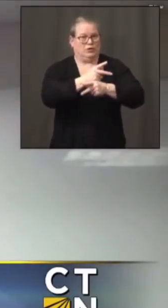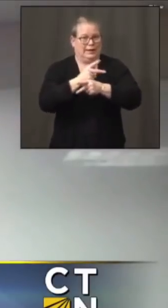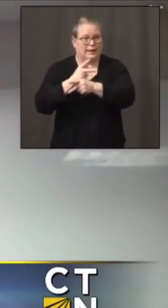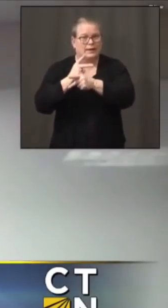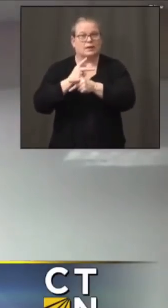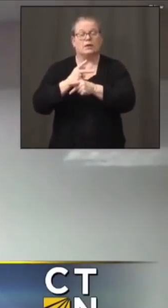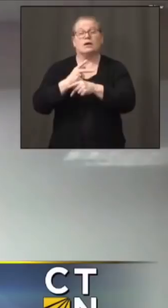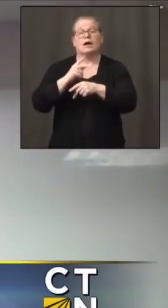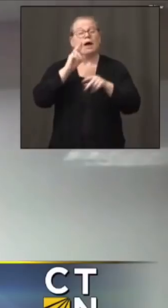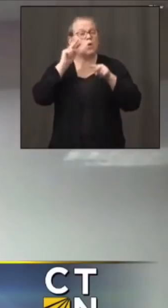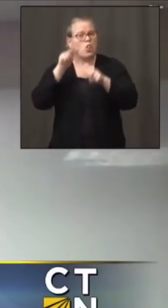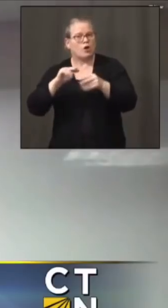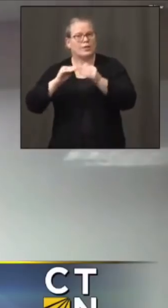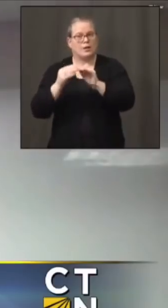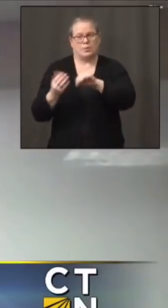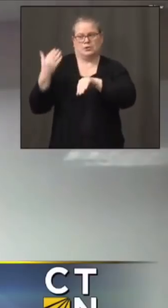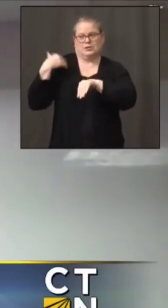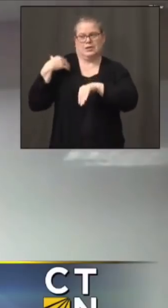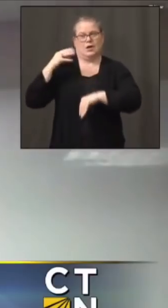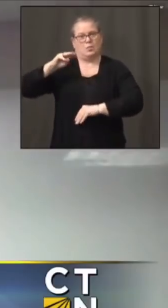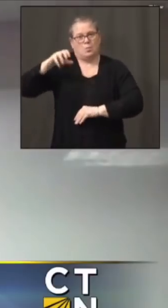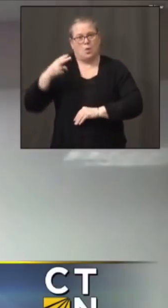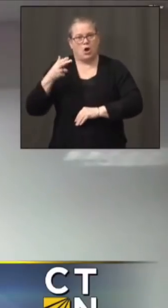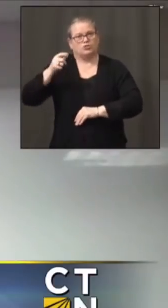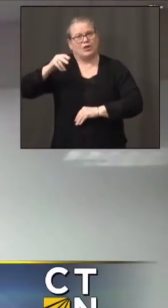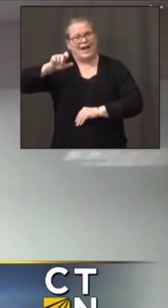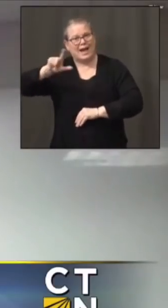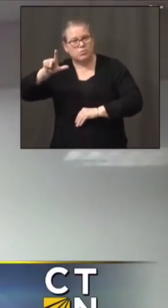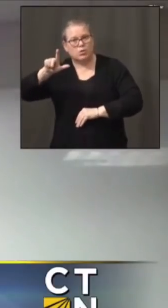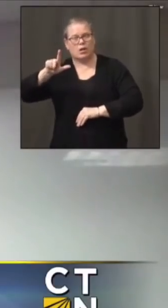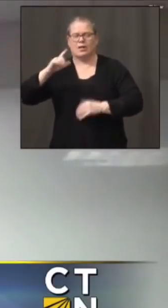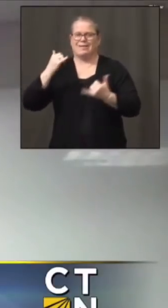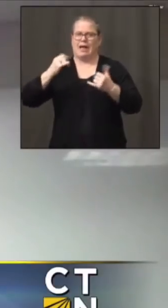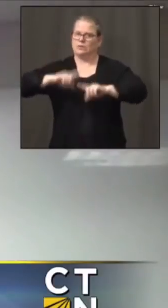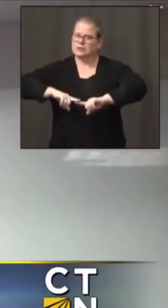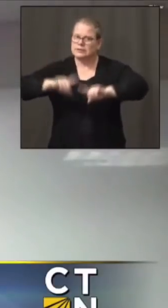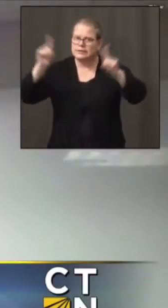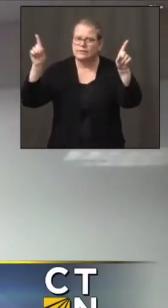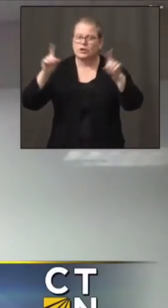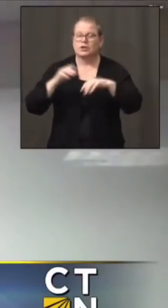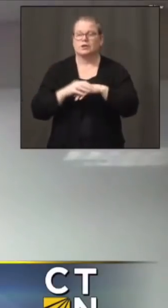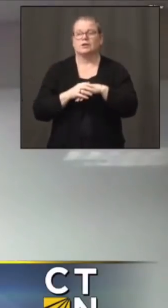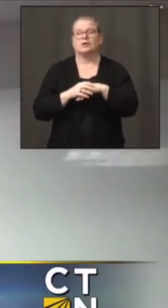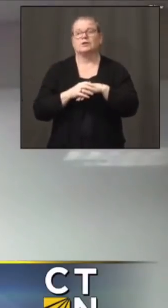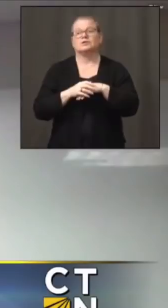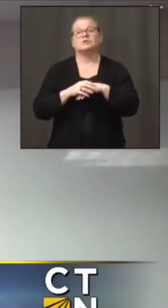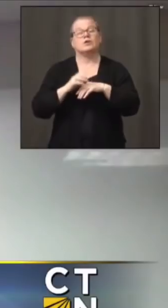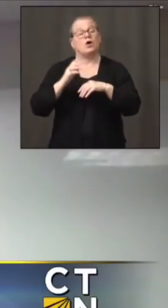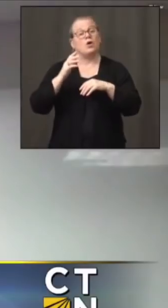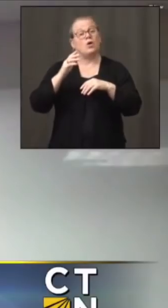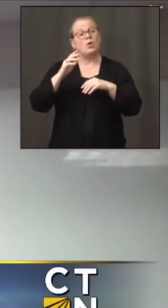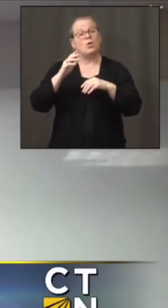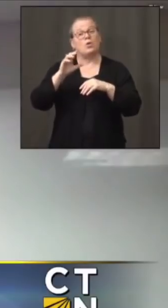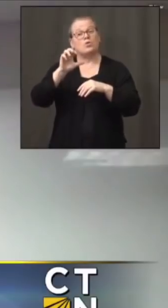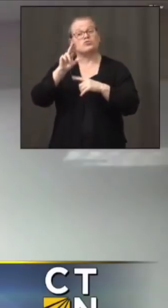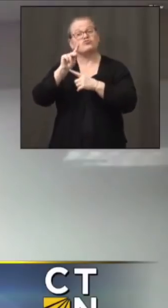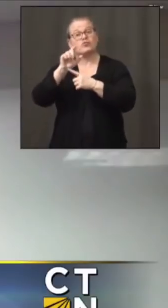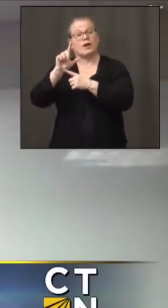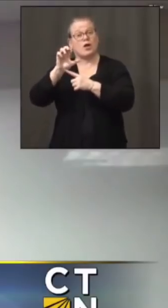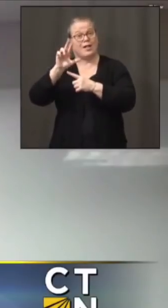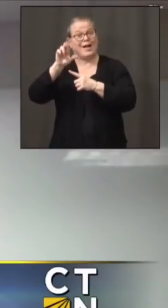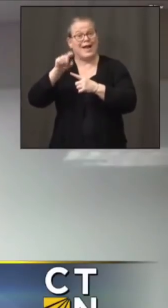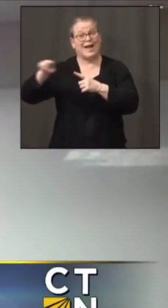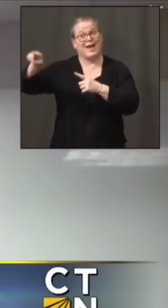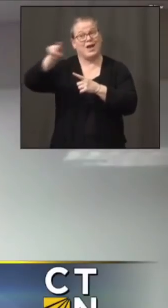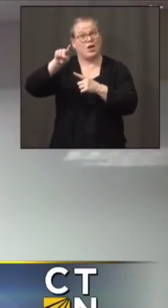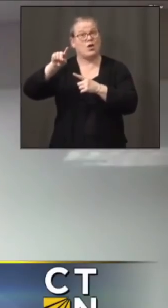our ability to treat and respond to this disease from our critical care colleagues are doing an exceptional job, have improved